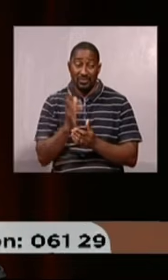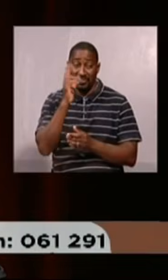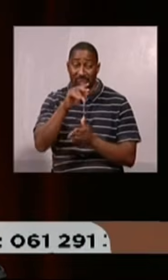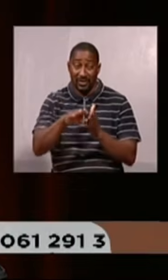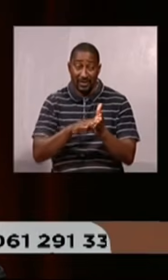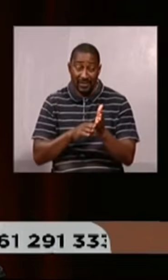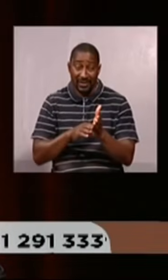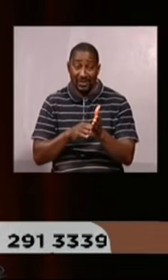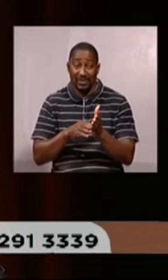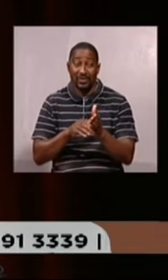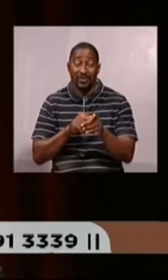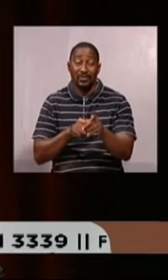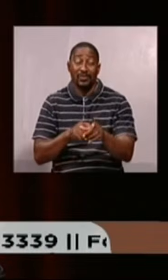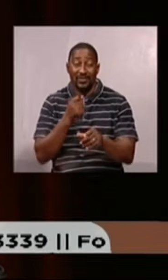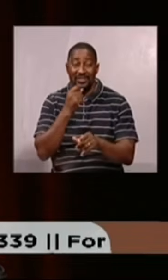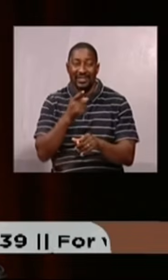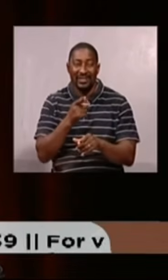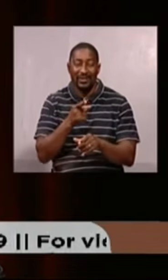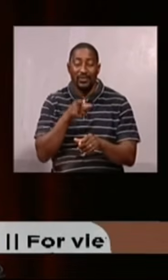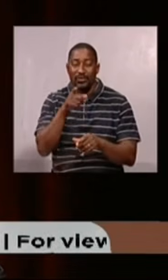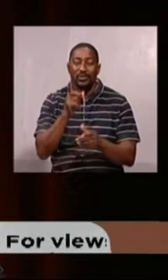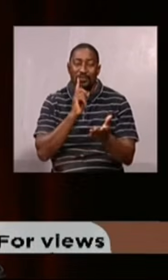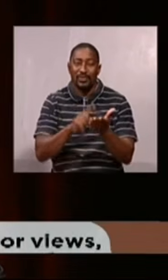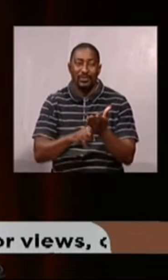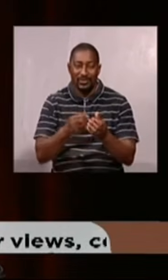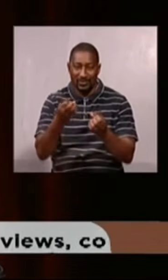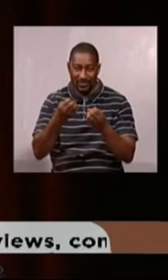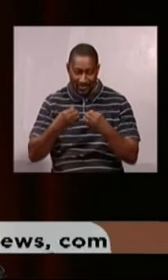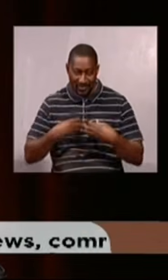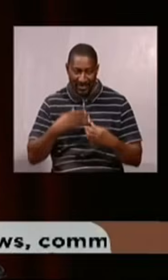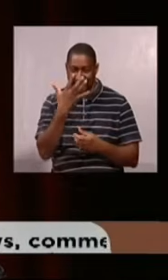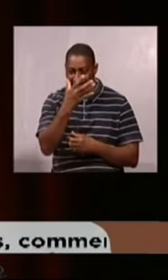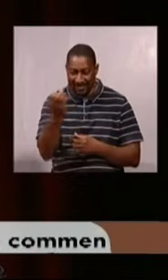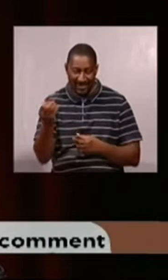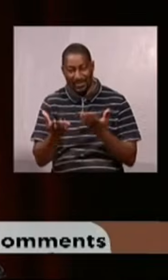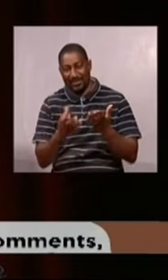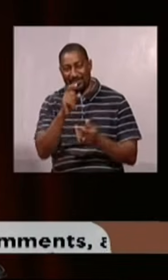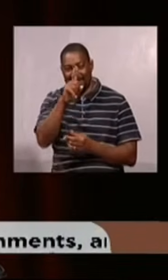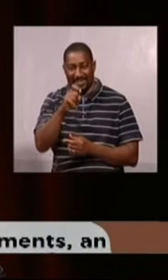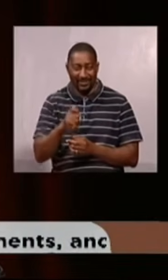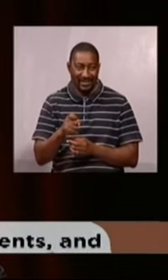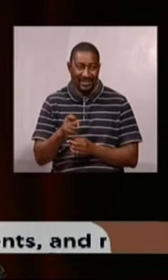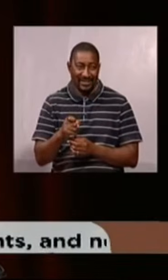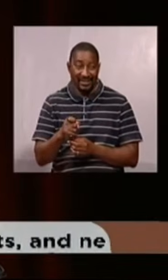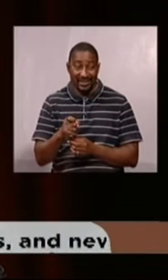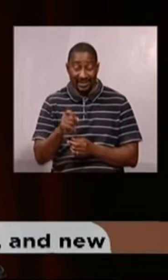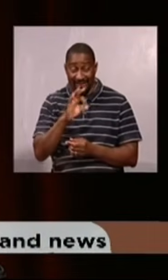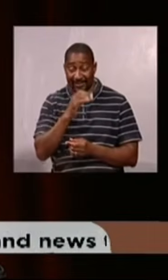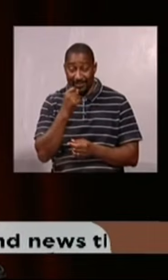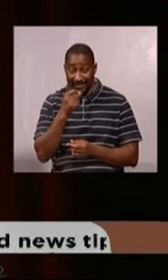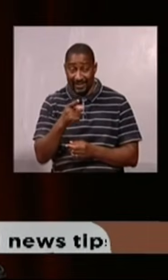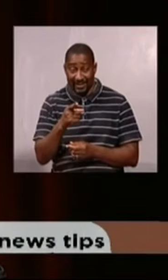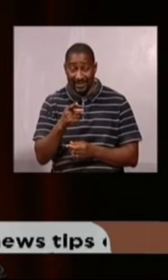that you promised everybody $1,500 per month if I'm elected in office. I'm just saying, you need to be authentic and you need to fulfill. Once you've said